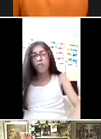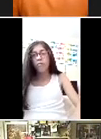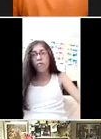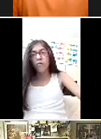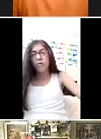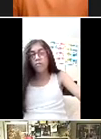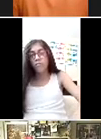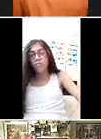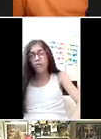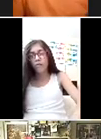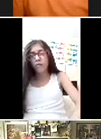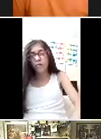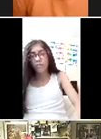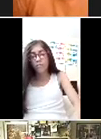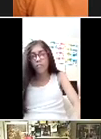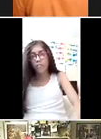So,